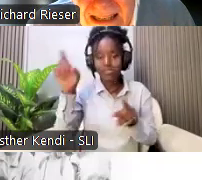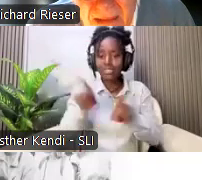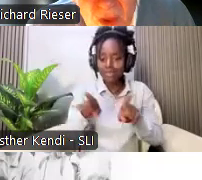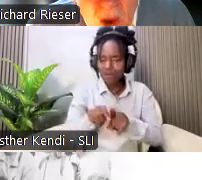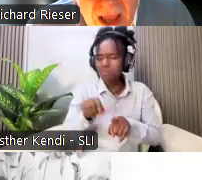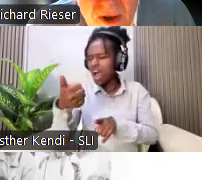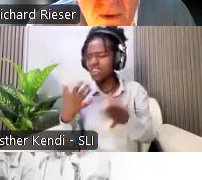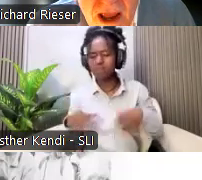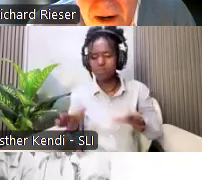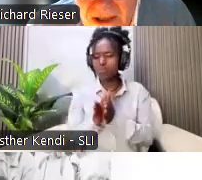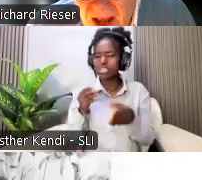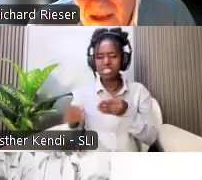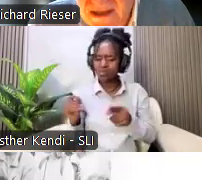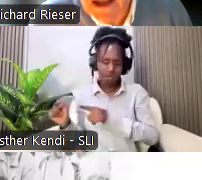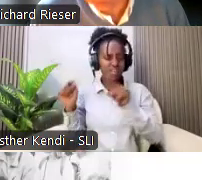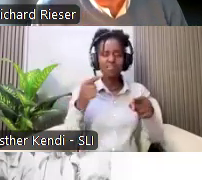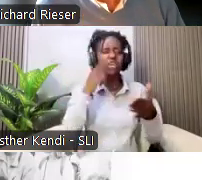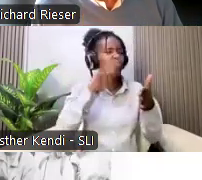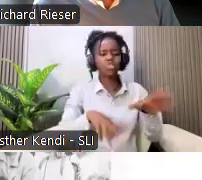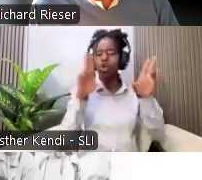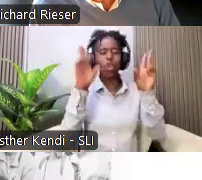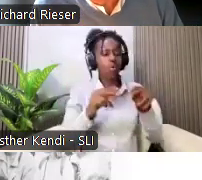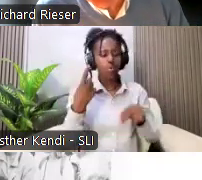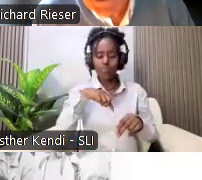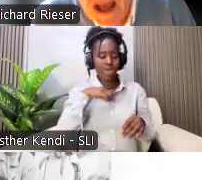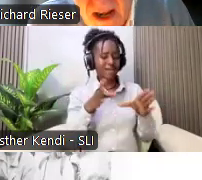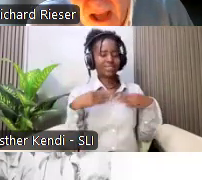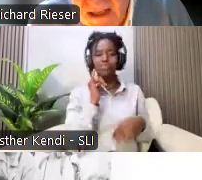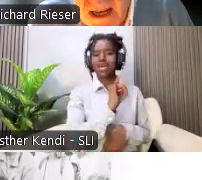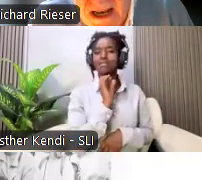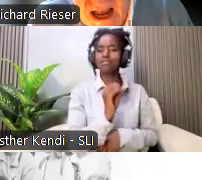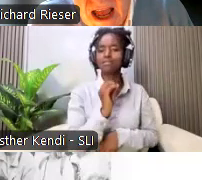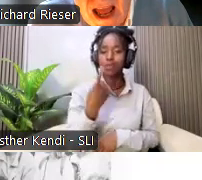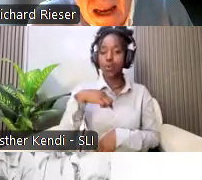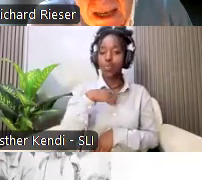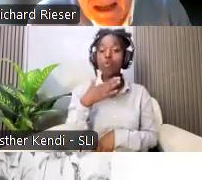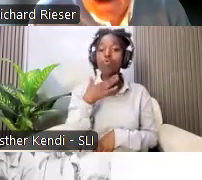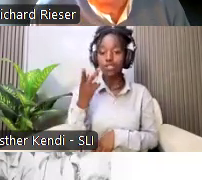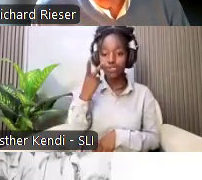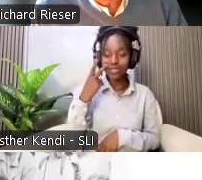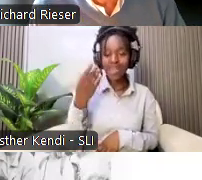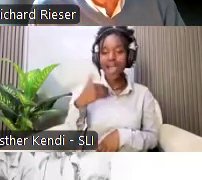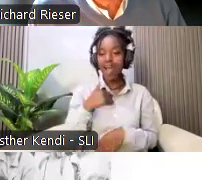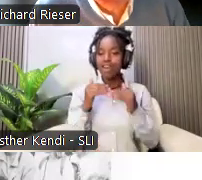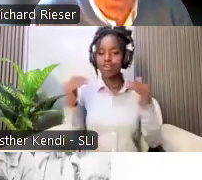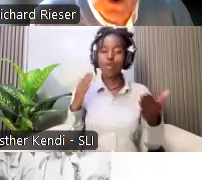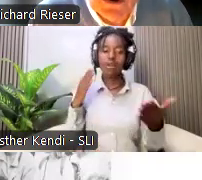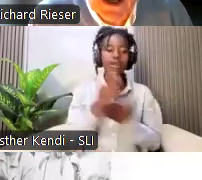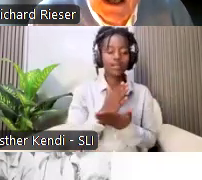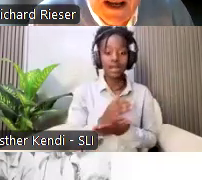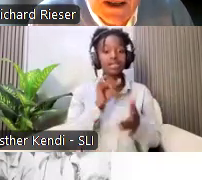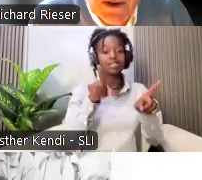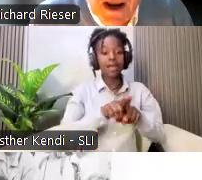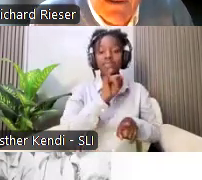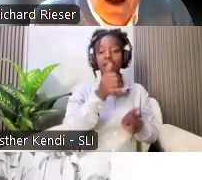don't accept the way you characterize us. And this came to a head really in 1980, when the UN called